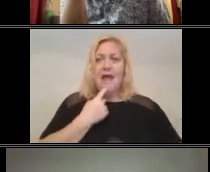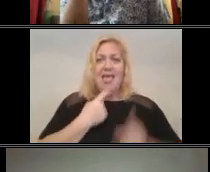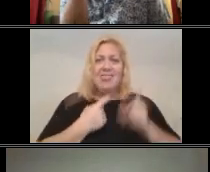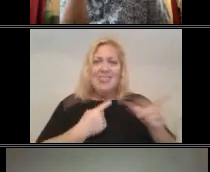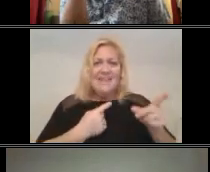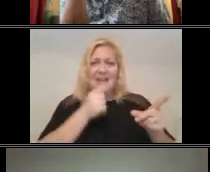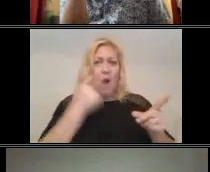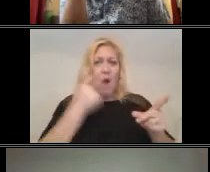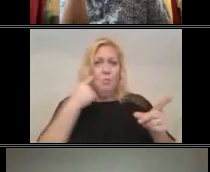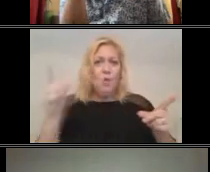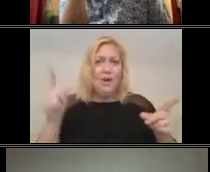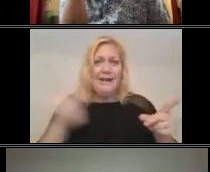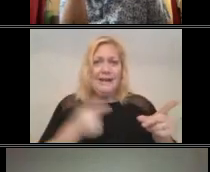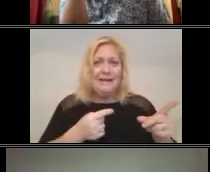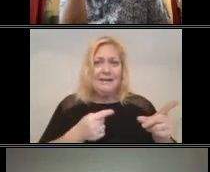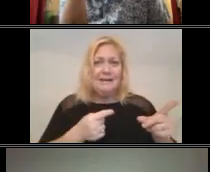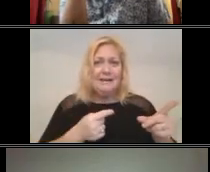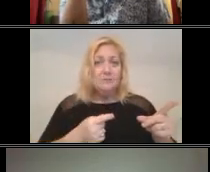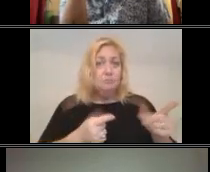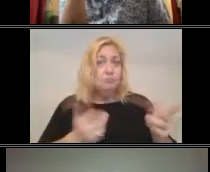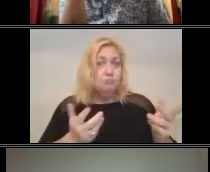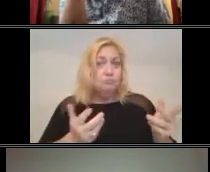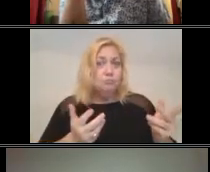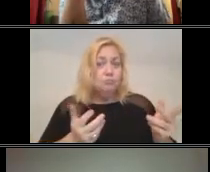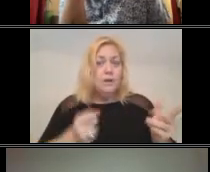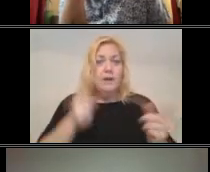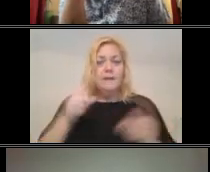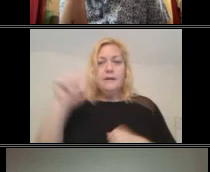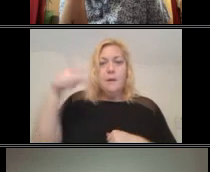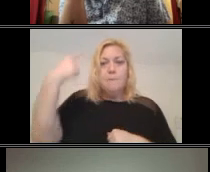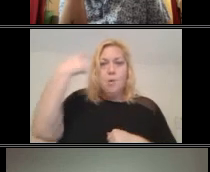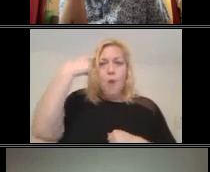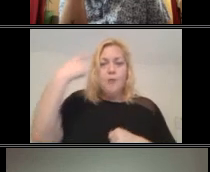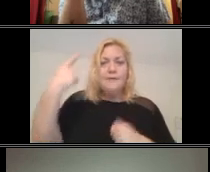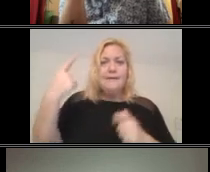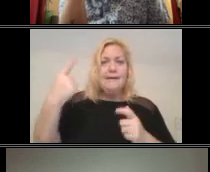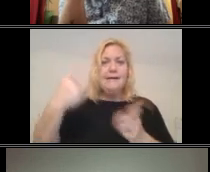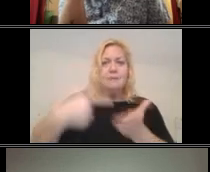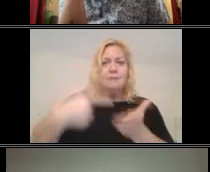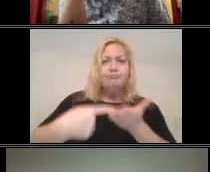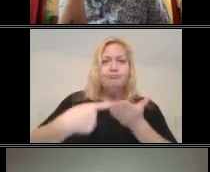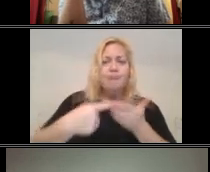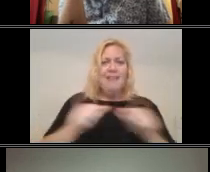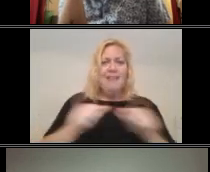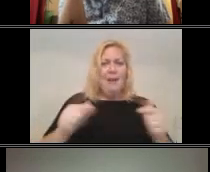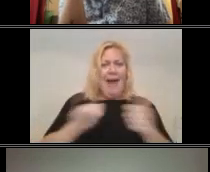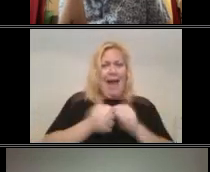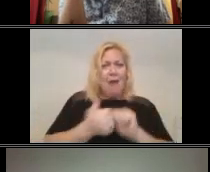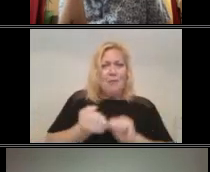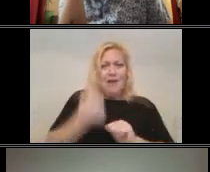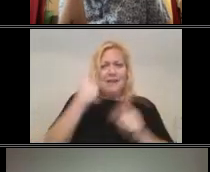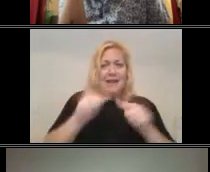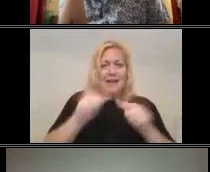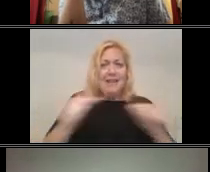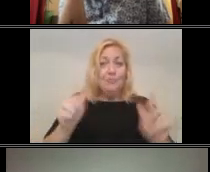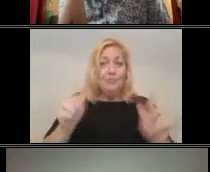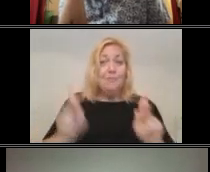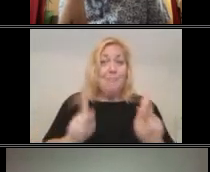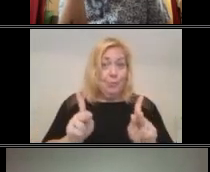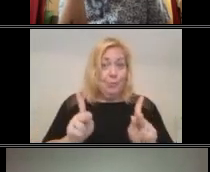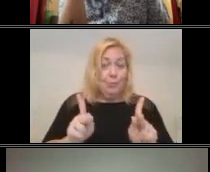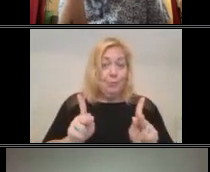work? Like, these bureaucracy and these languages. So how we actually understand the language of people, because the language of